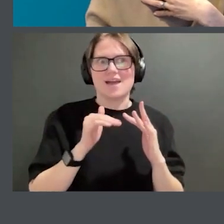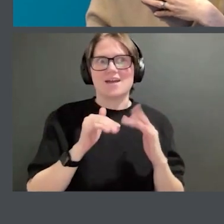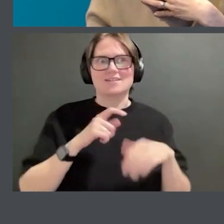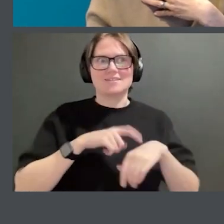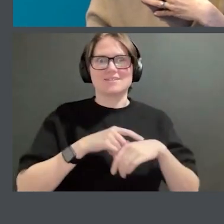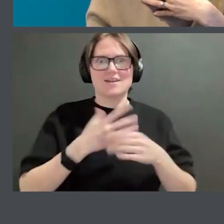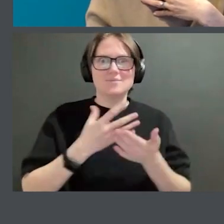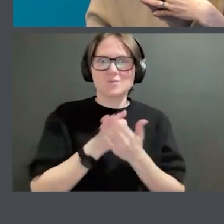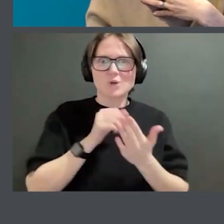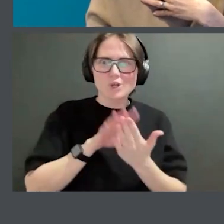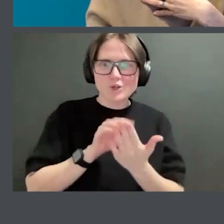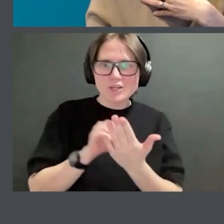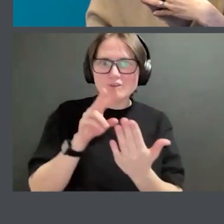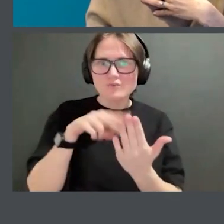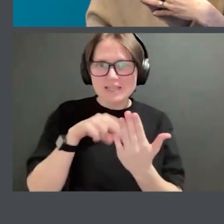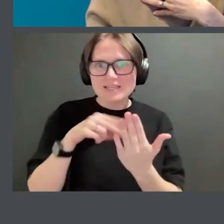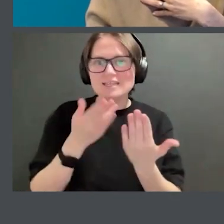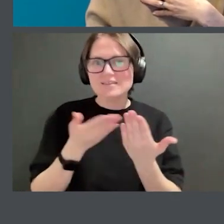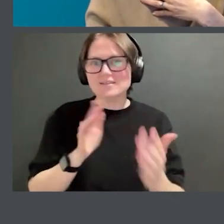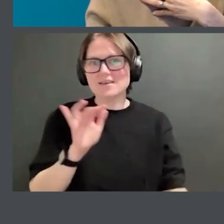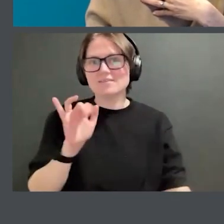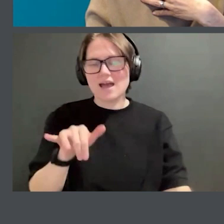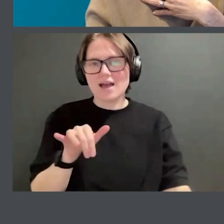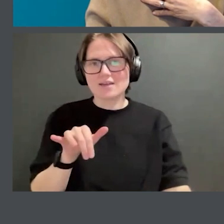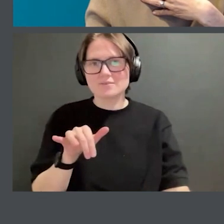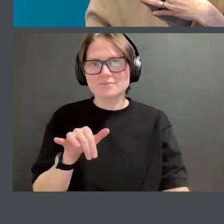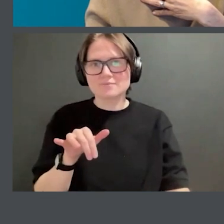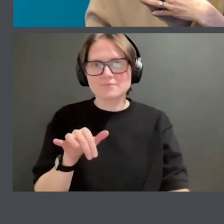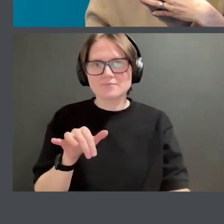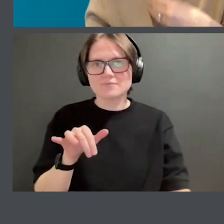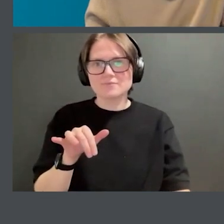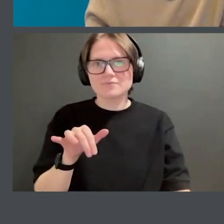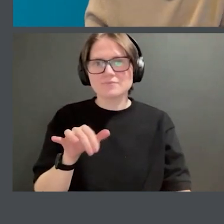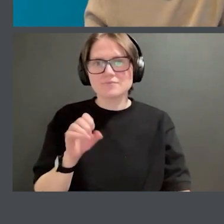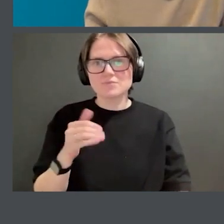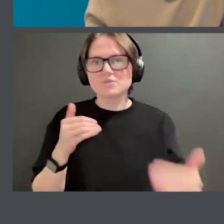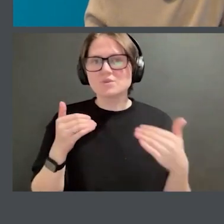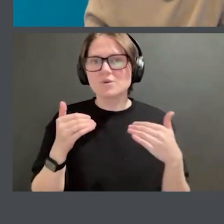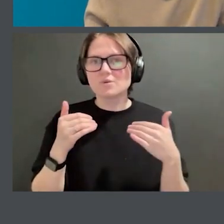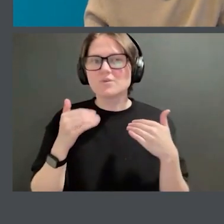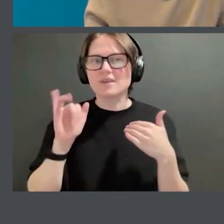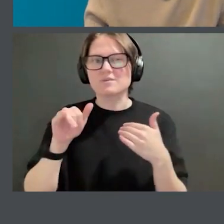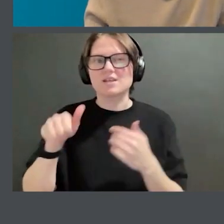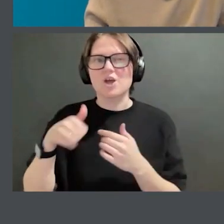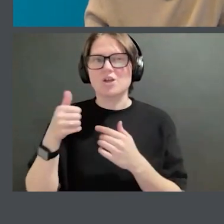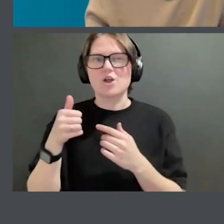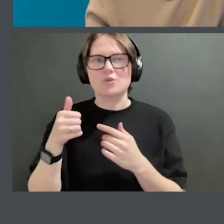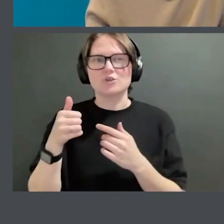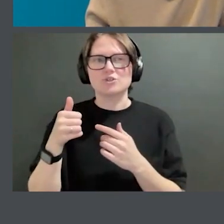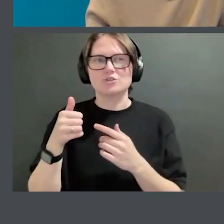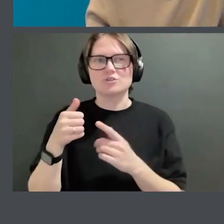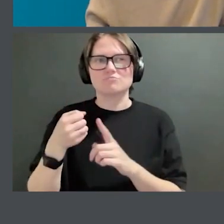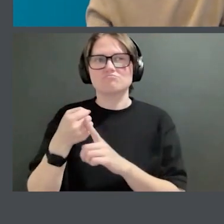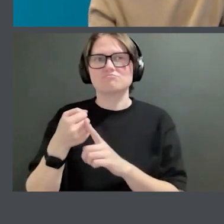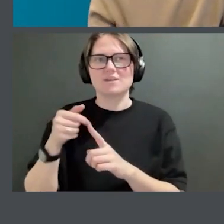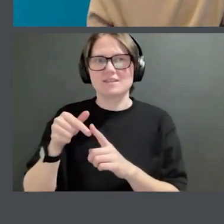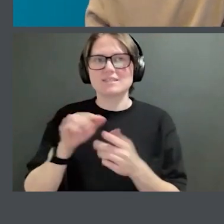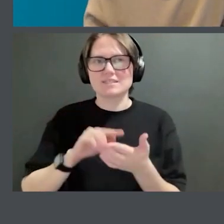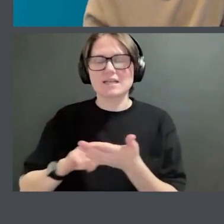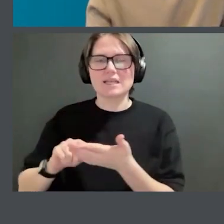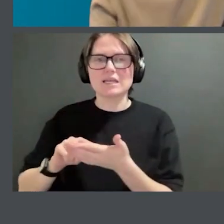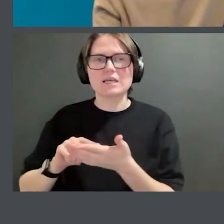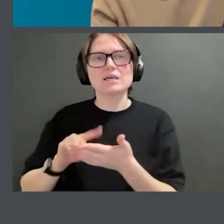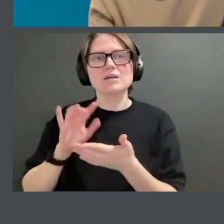learning reading and things like that. So there was a little bit of, that's another caveat to the study, is that the COVID pandemic really